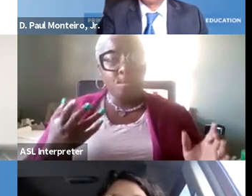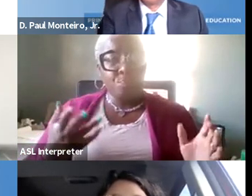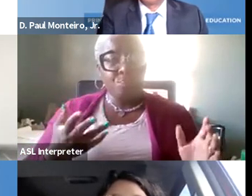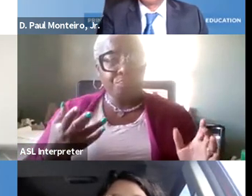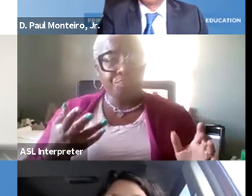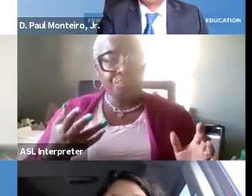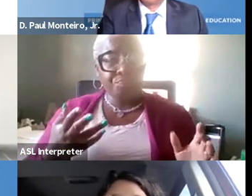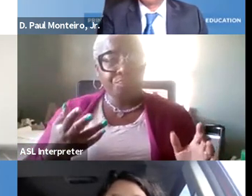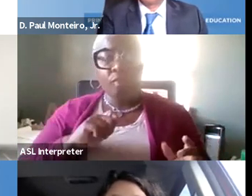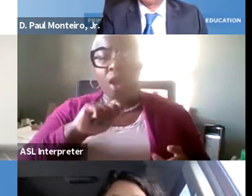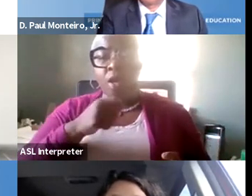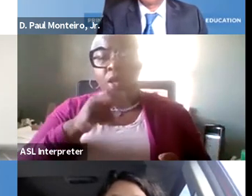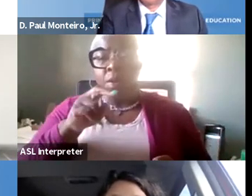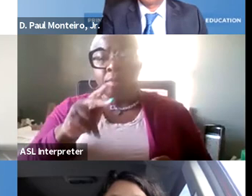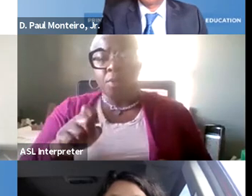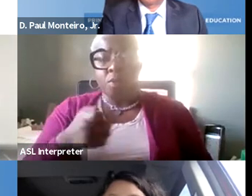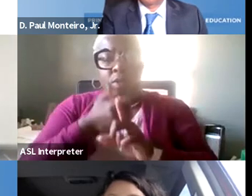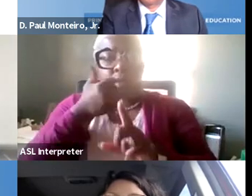Ms. Narr, unmute yourself.